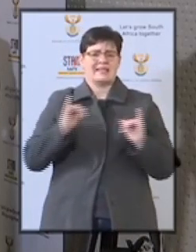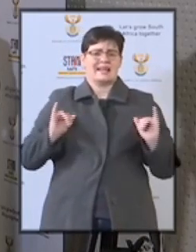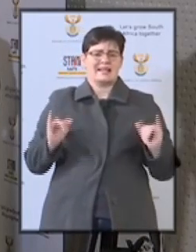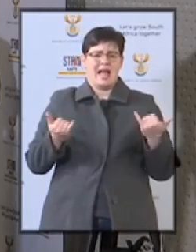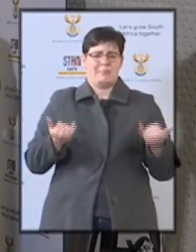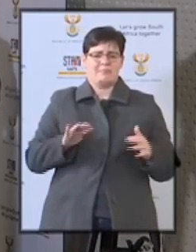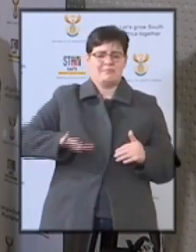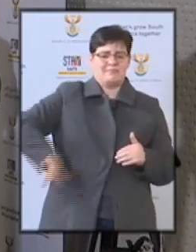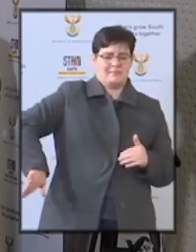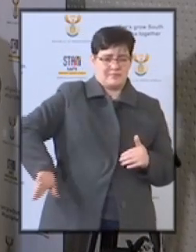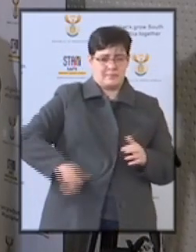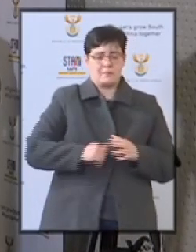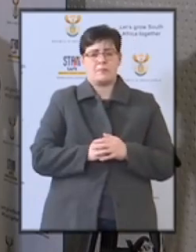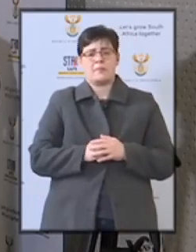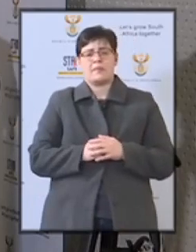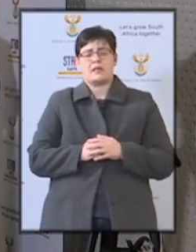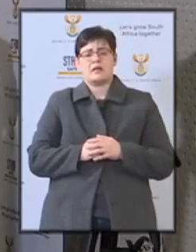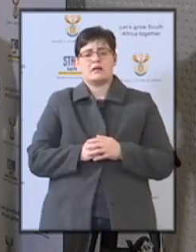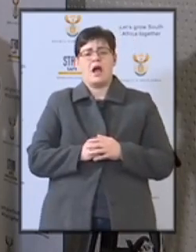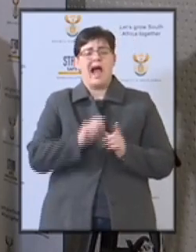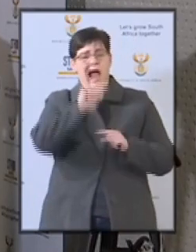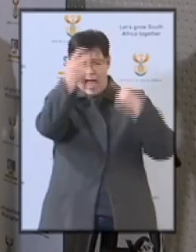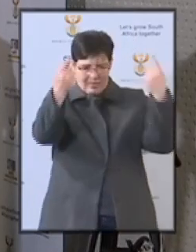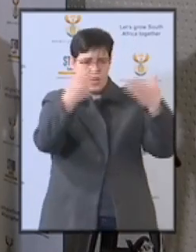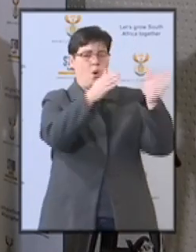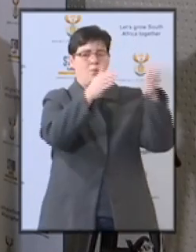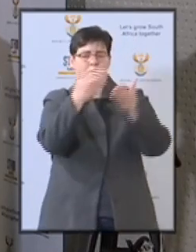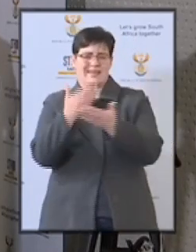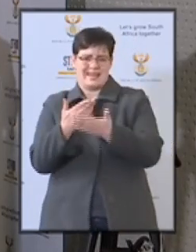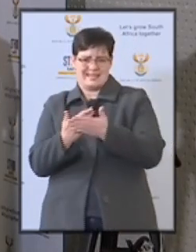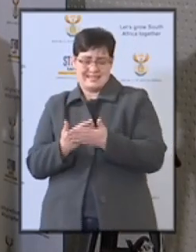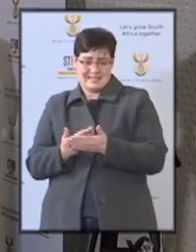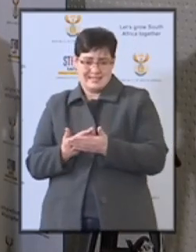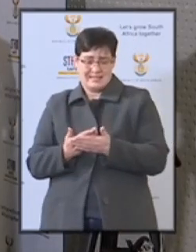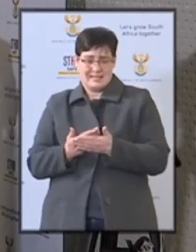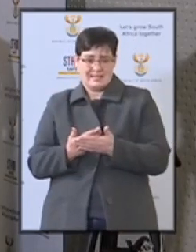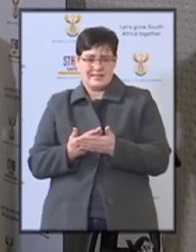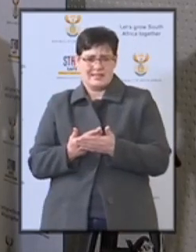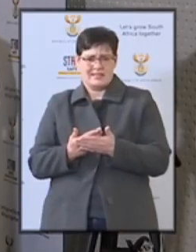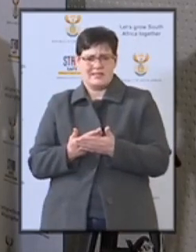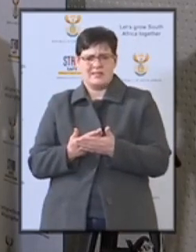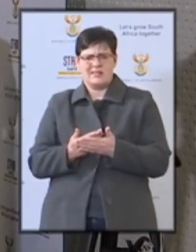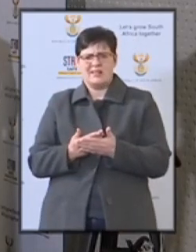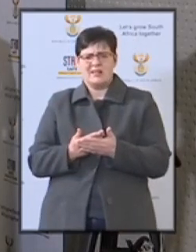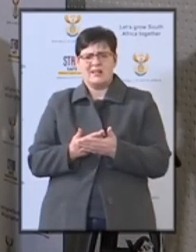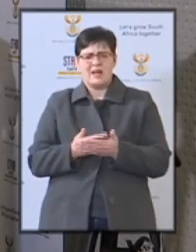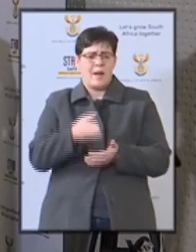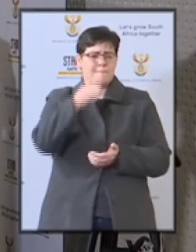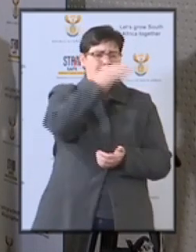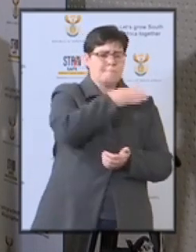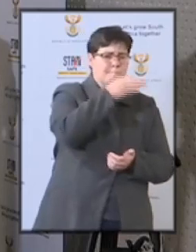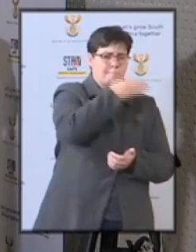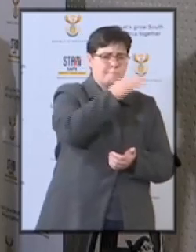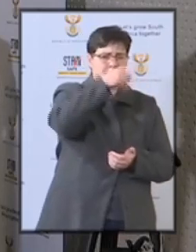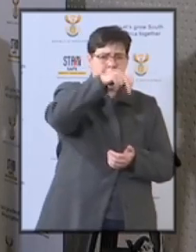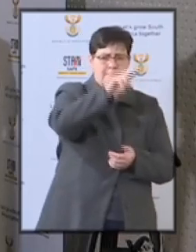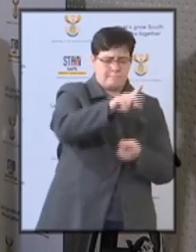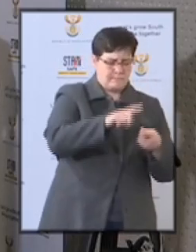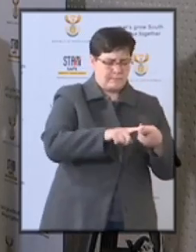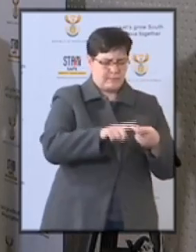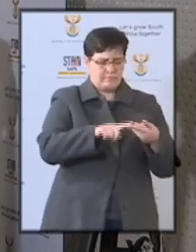the establishments that may be open. What criteria differentiates a pub, a